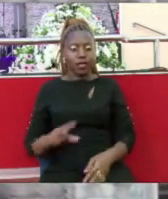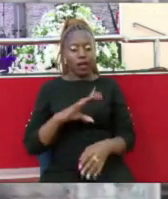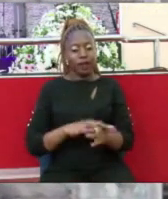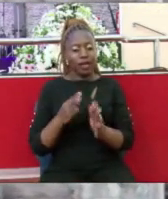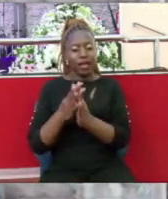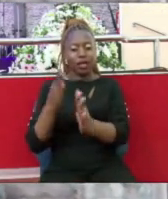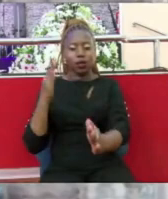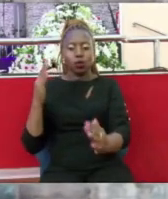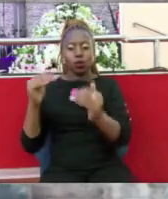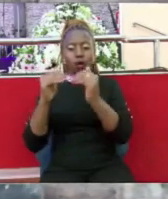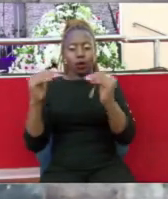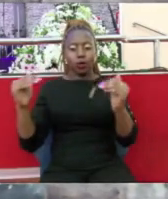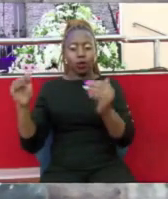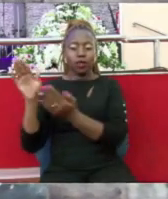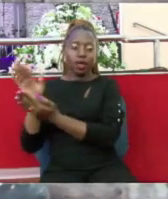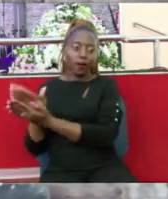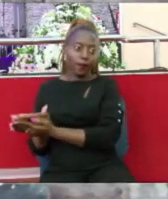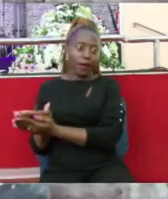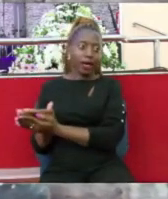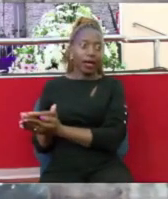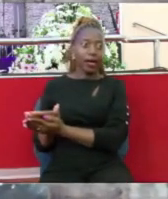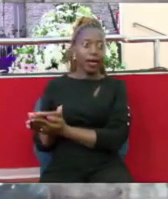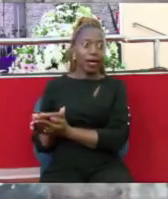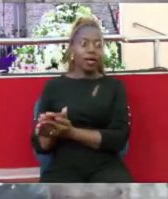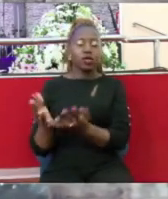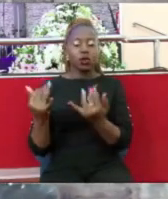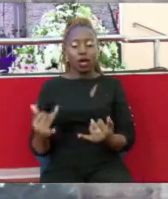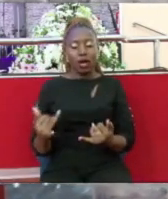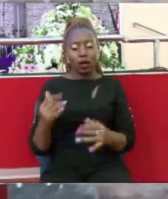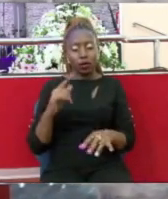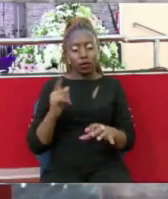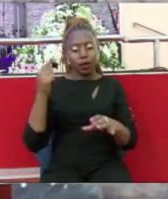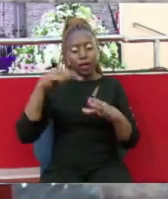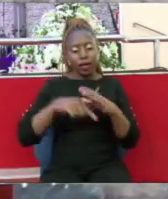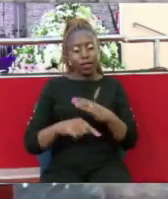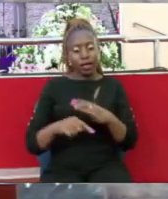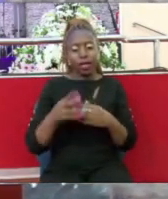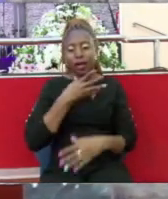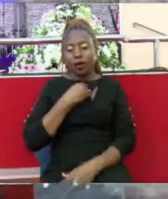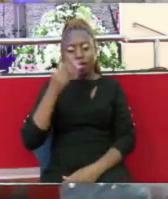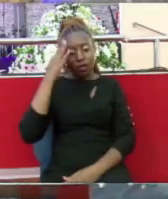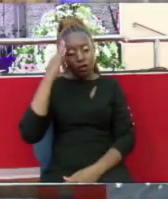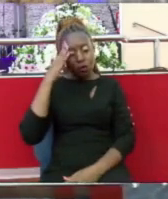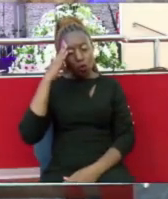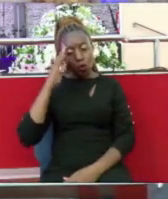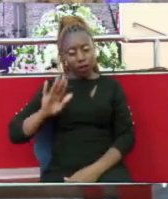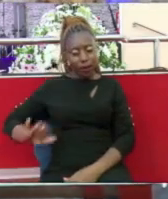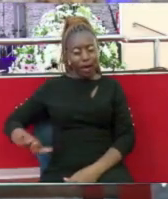And when I reached, I tapped first to see the balance. And the amount that I